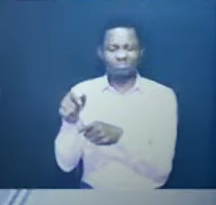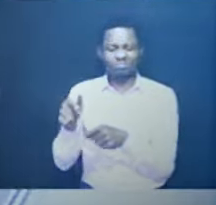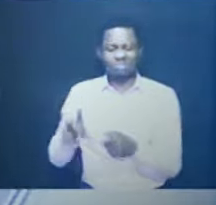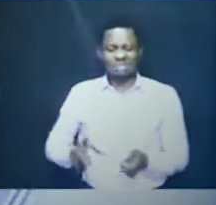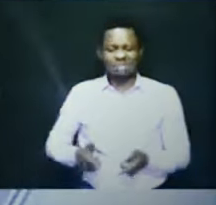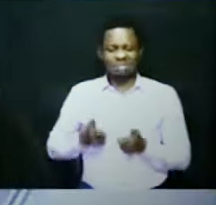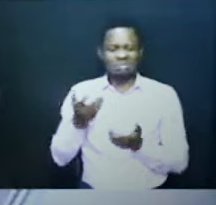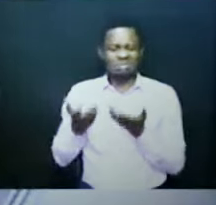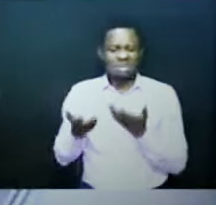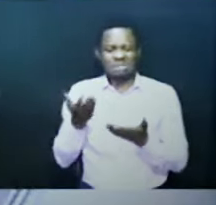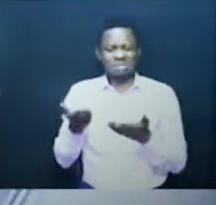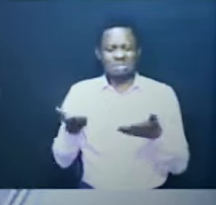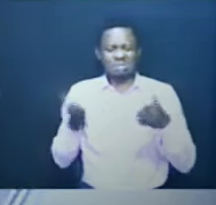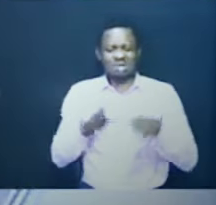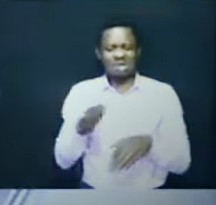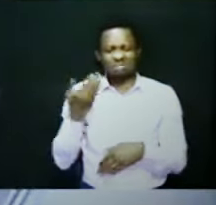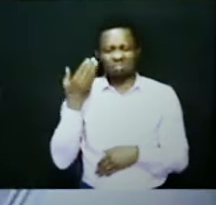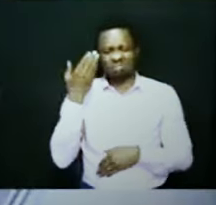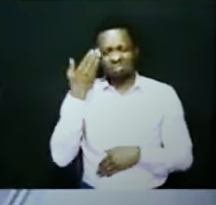Onimse